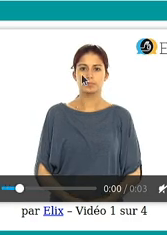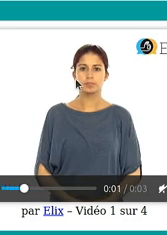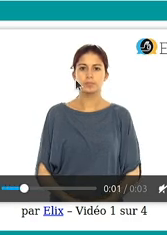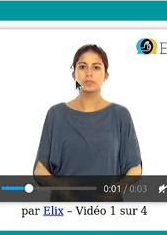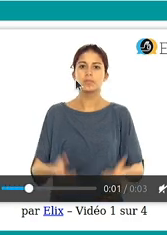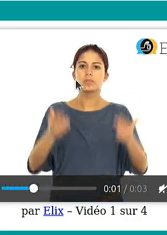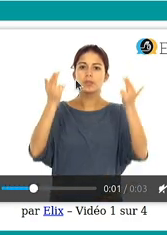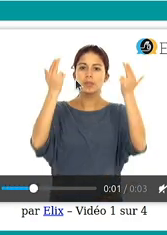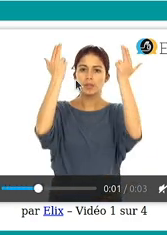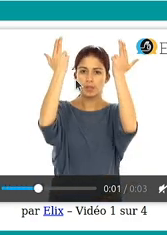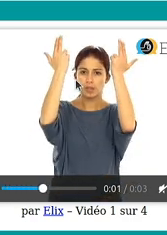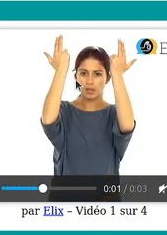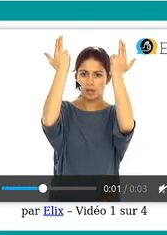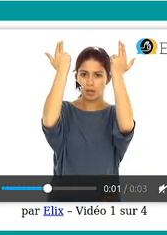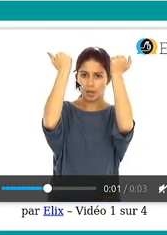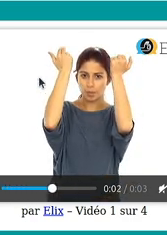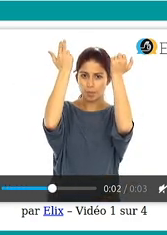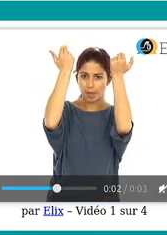This is Tuzhen.